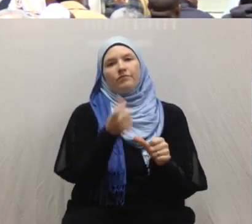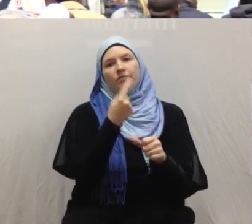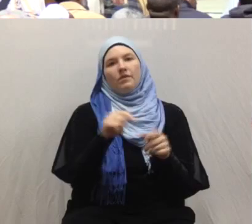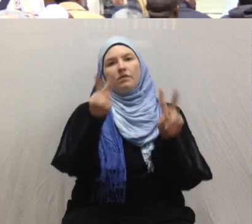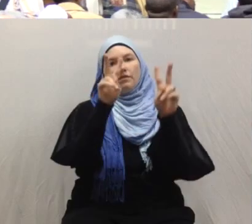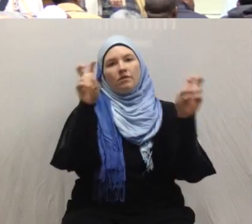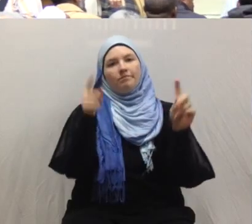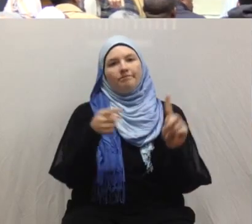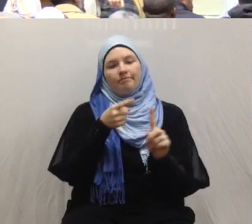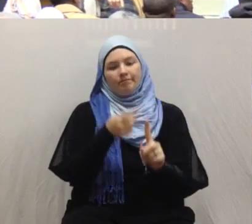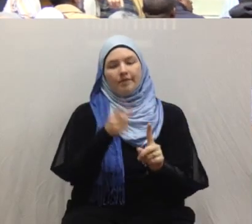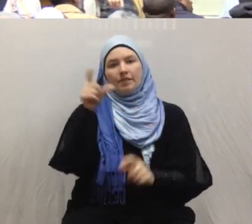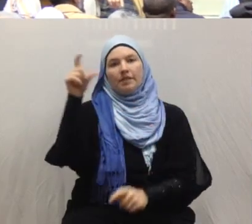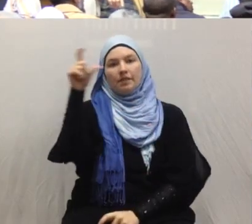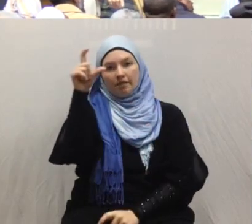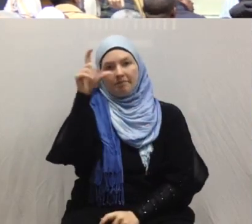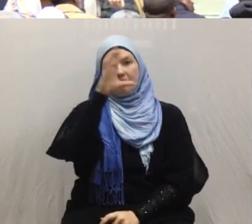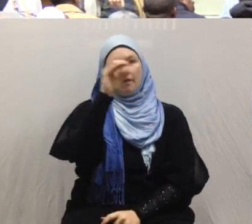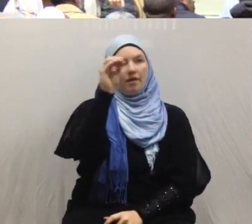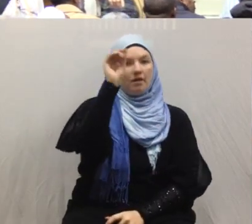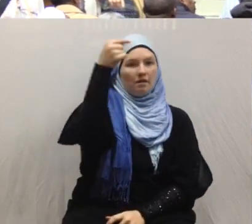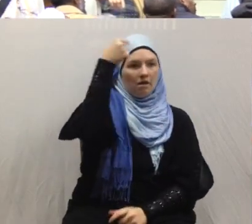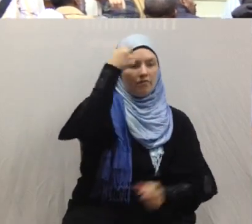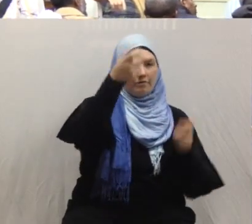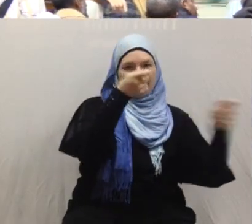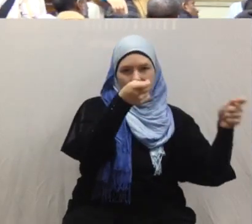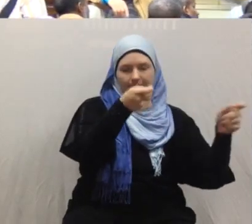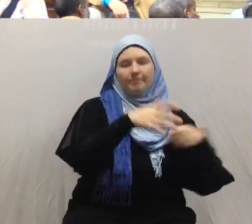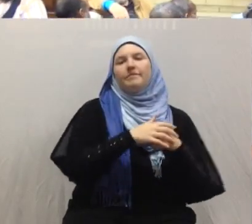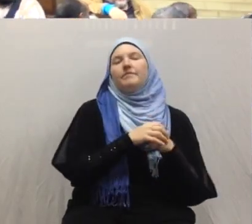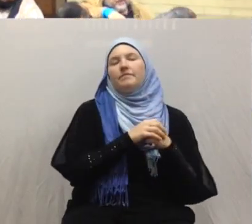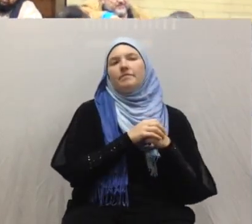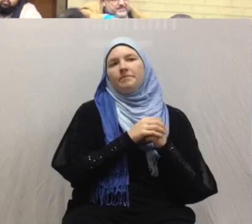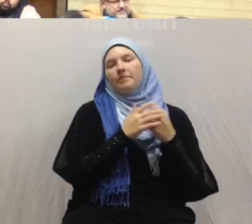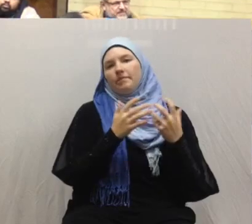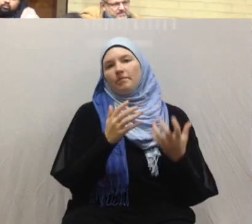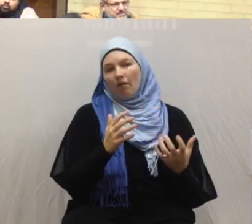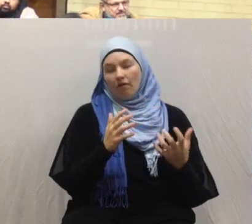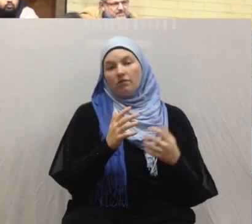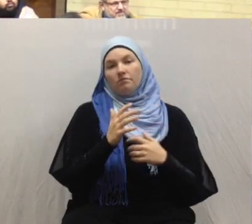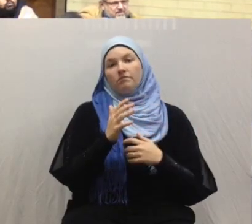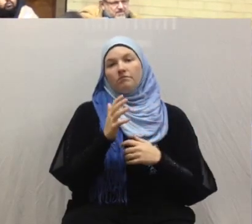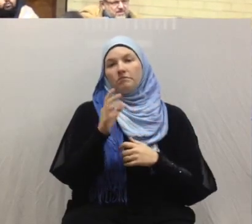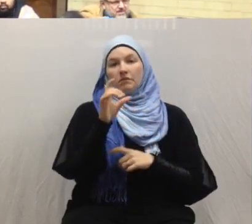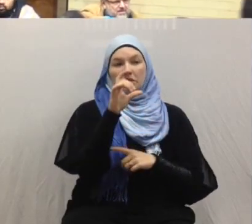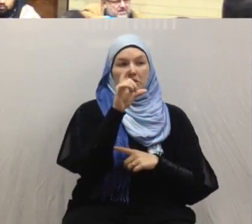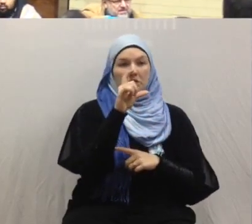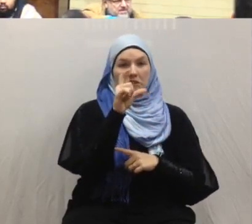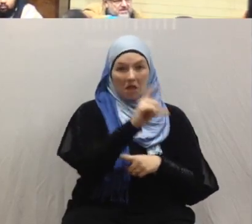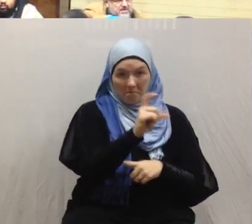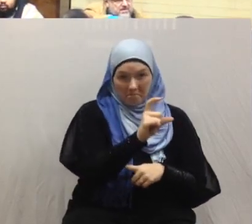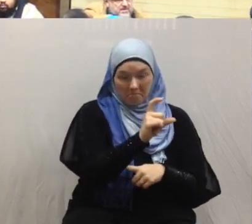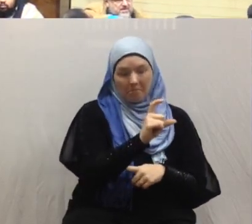topic of Islam and governance. How far does Islam